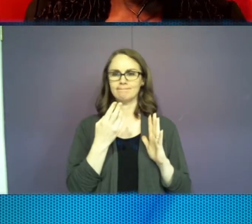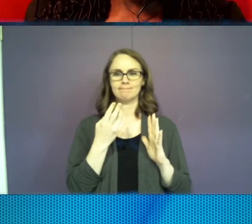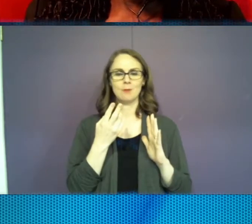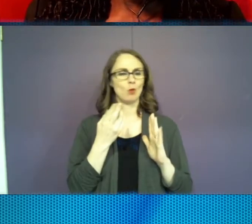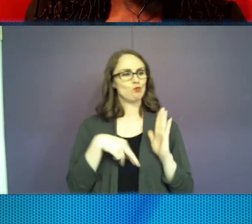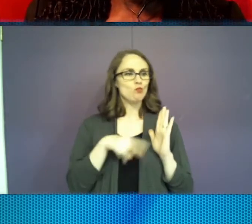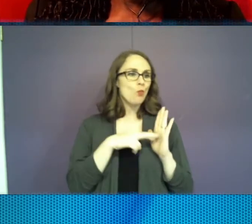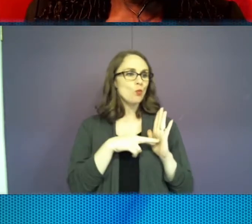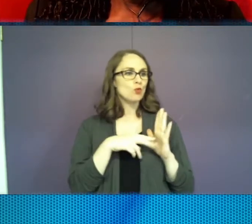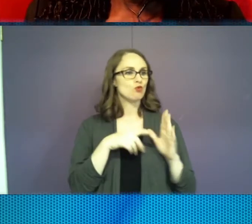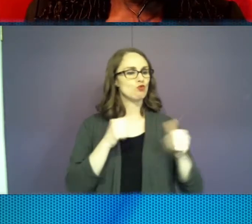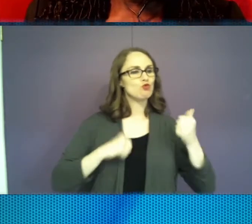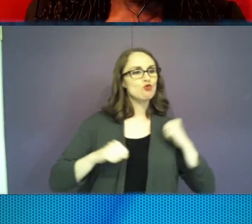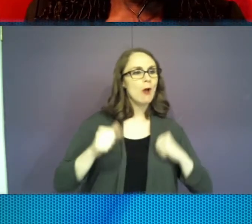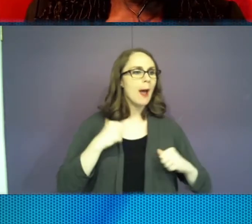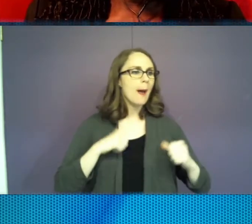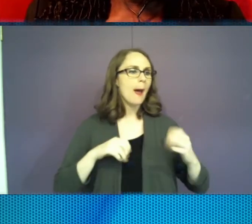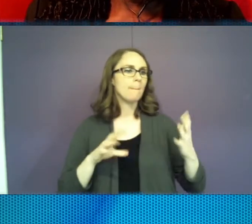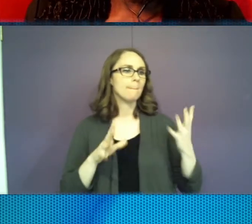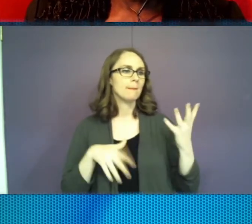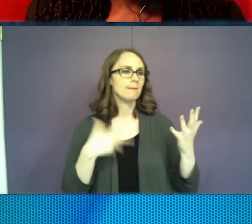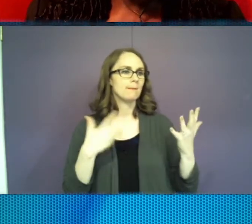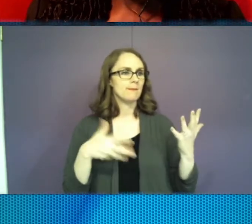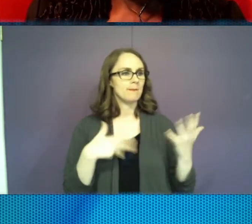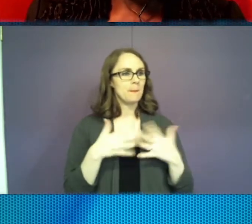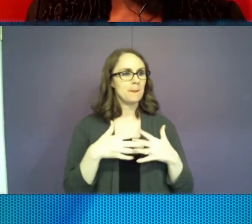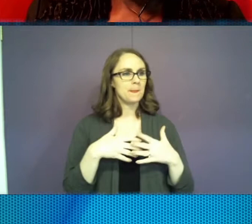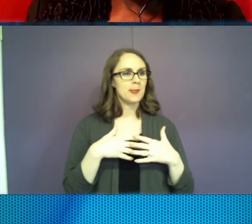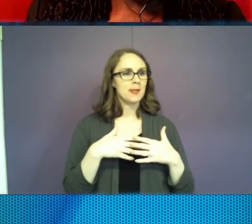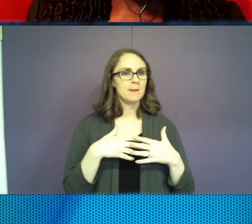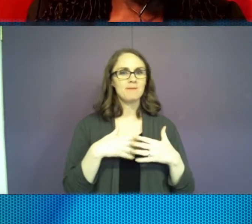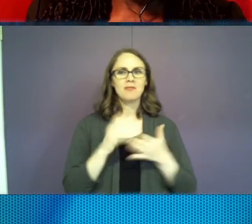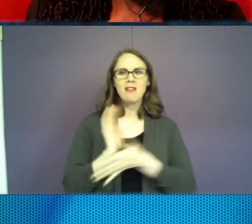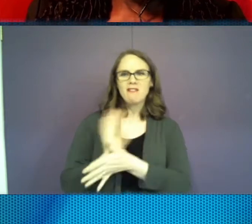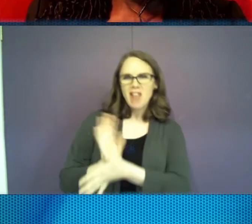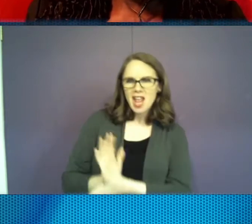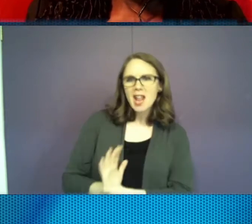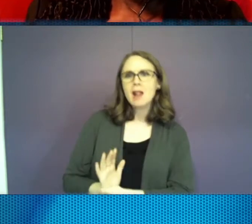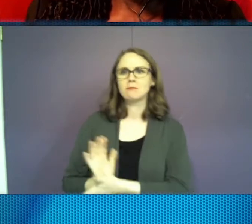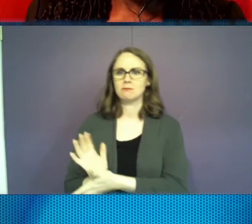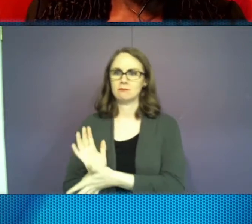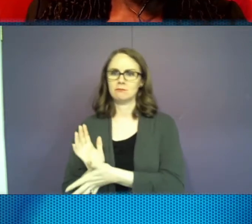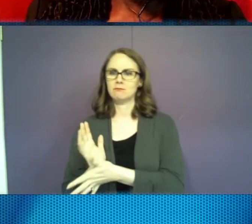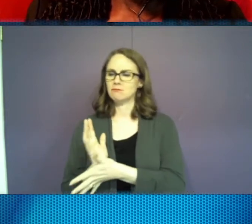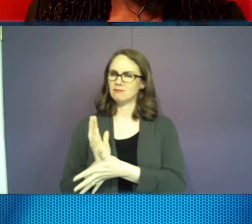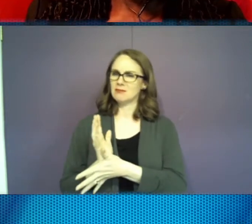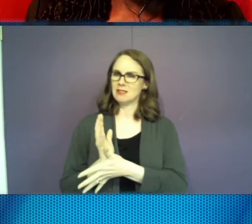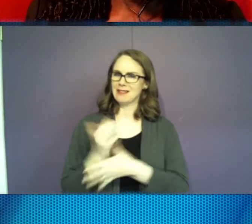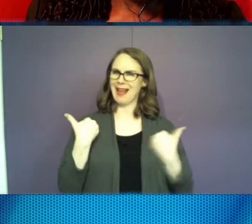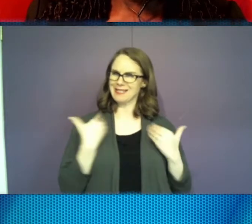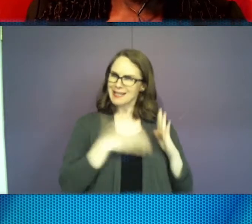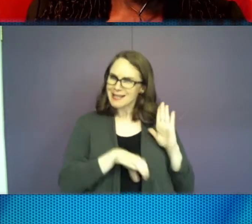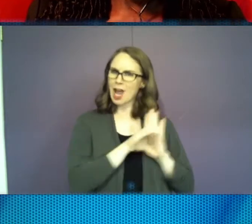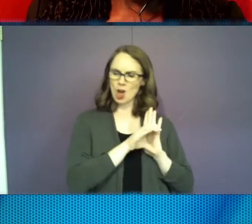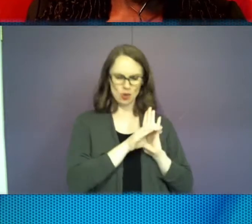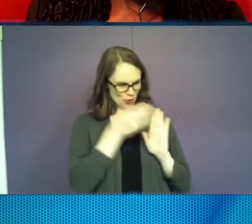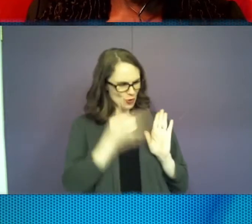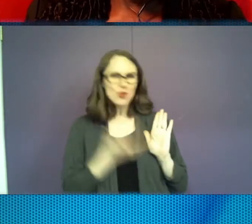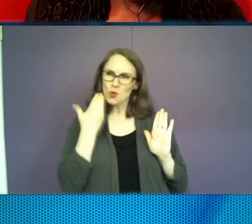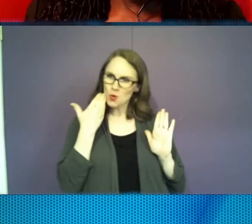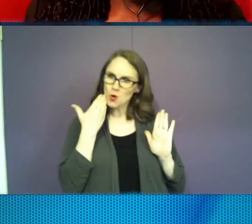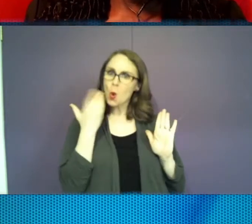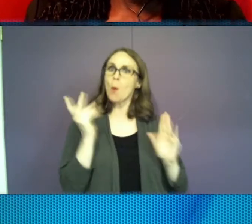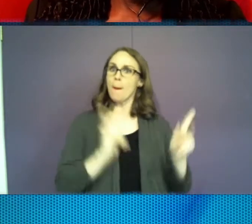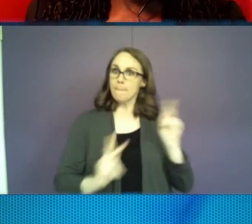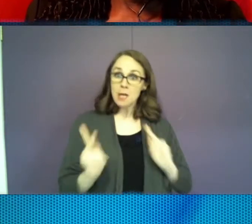drama, theater, drama, films. It's just have a characteristics. The